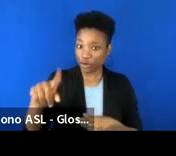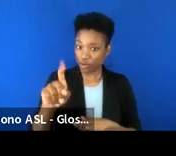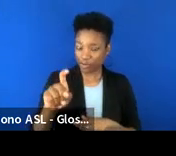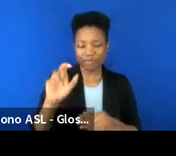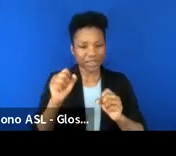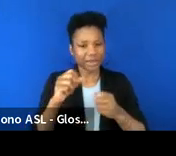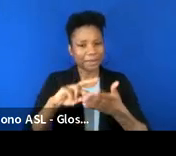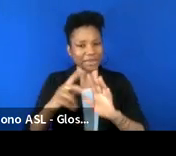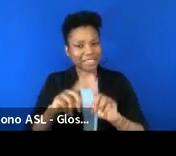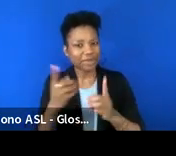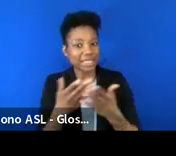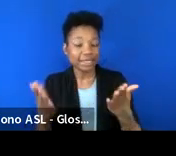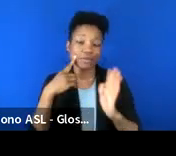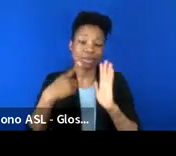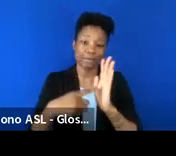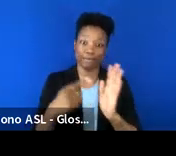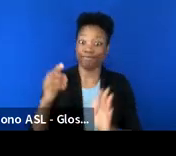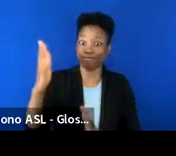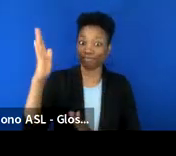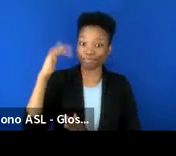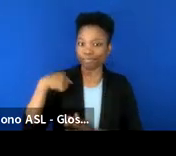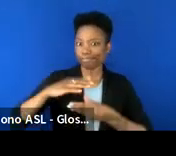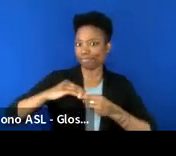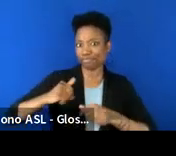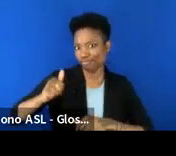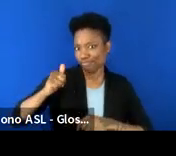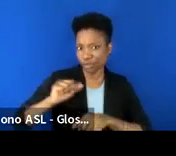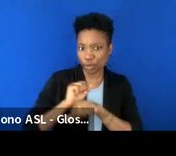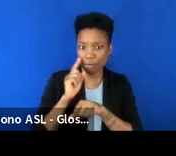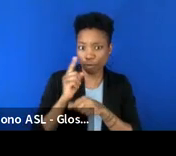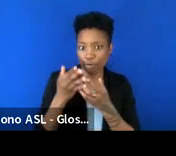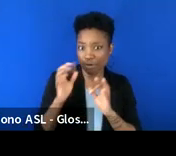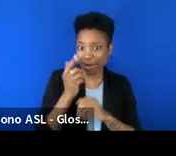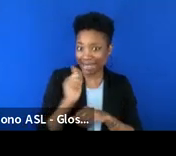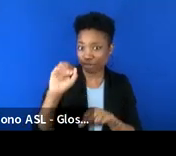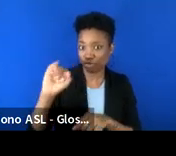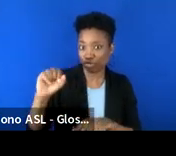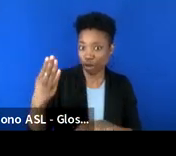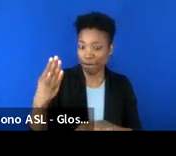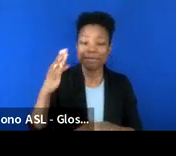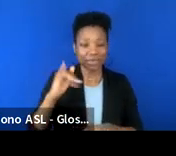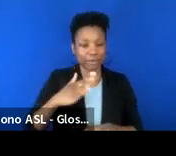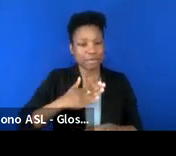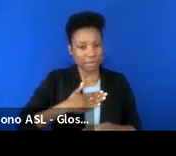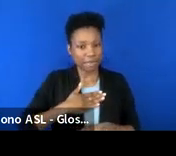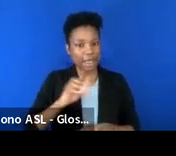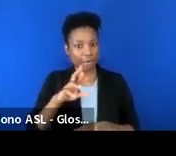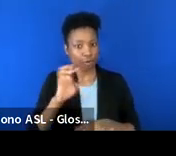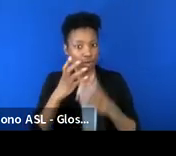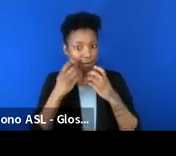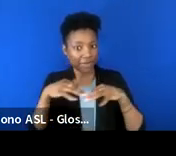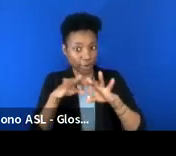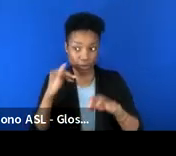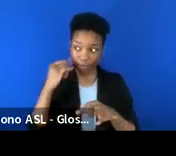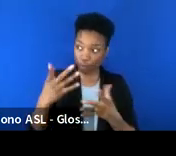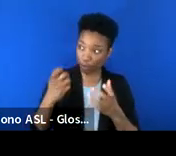would not work for free in any job. That was just a core value of mine, that if you want to celebrate me, you need to pay me.